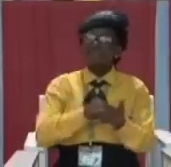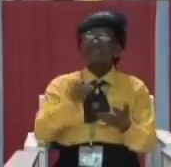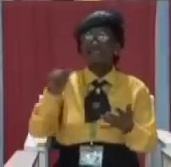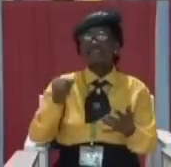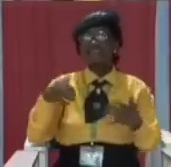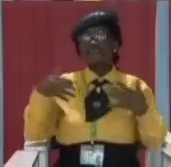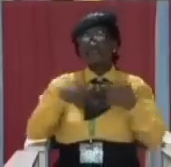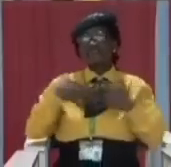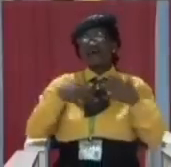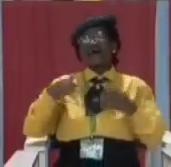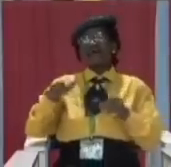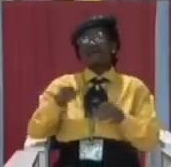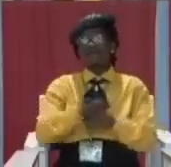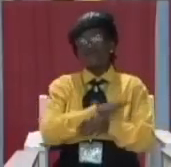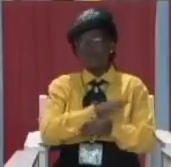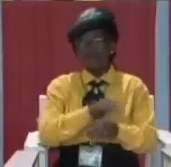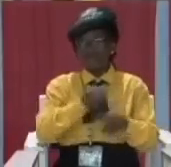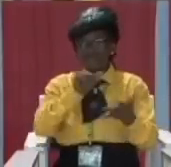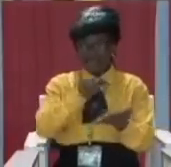that between